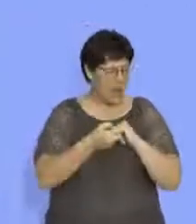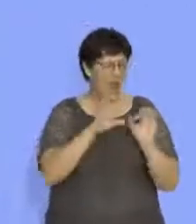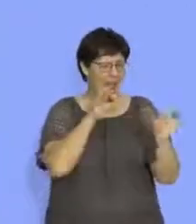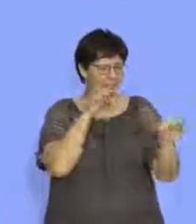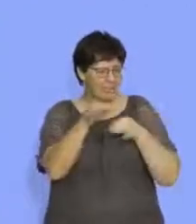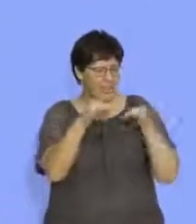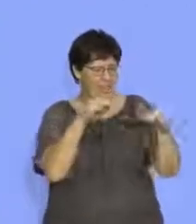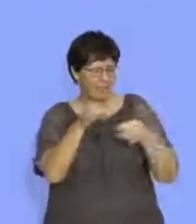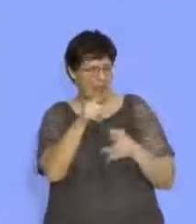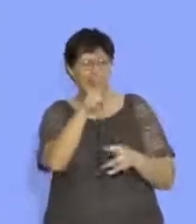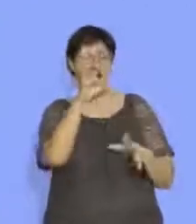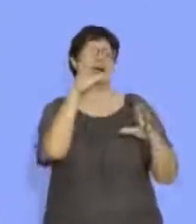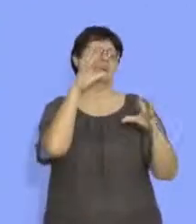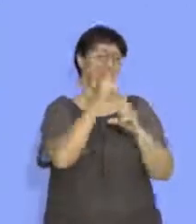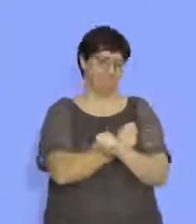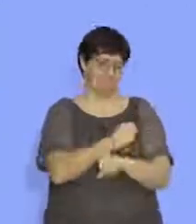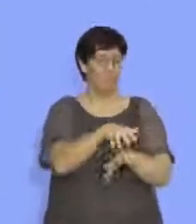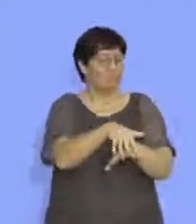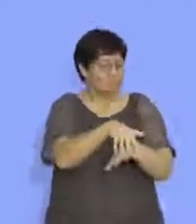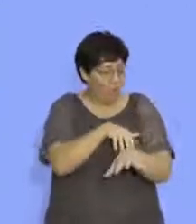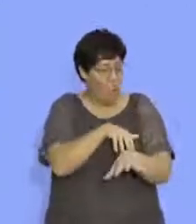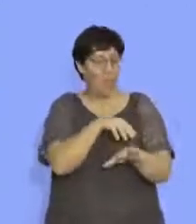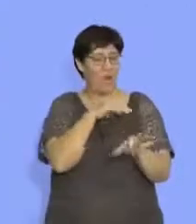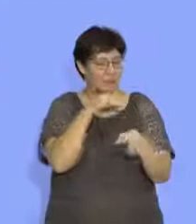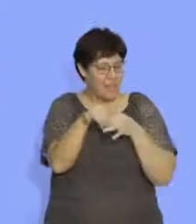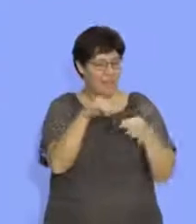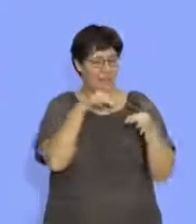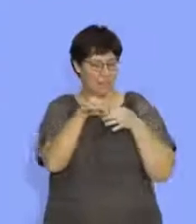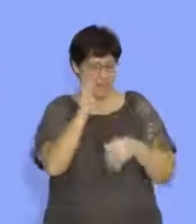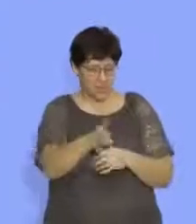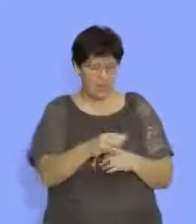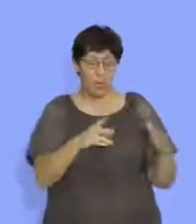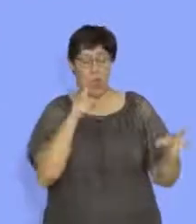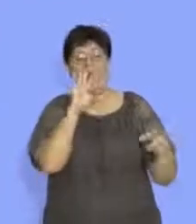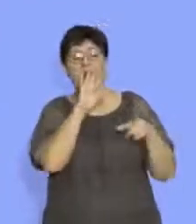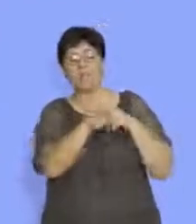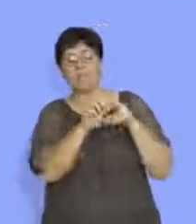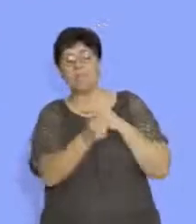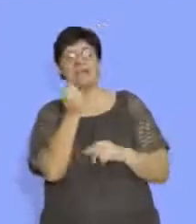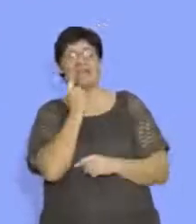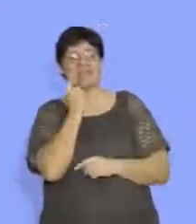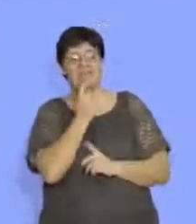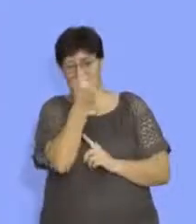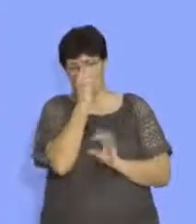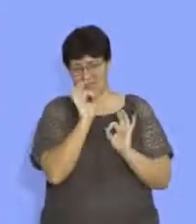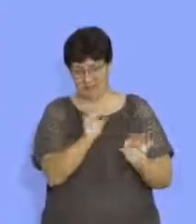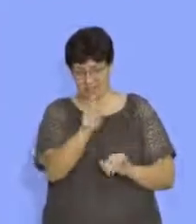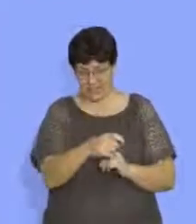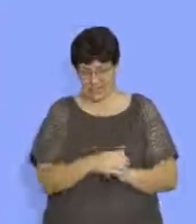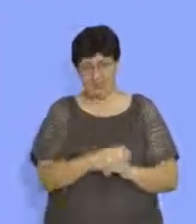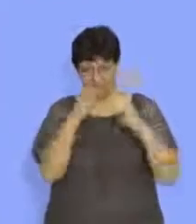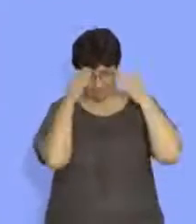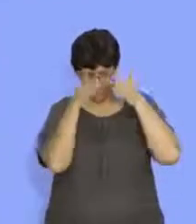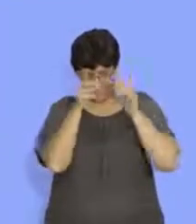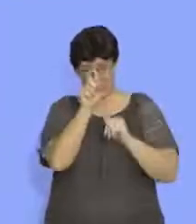by all means to go through them as slow as possible and as easy as possible for you to understand them. So